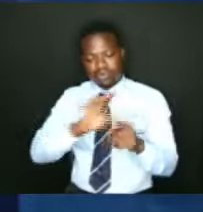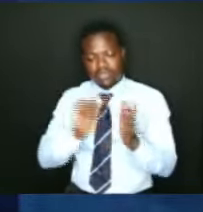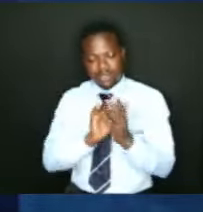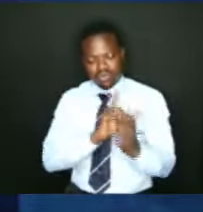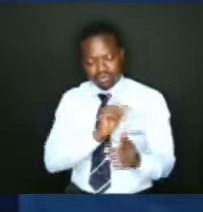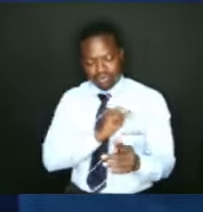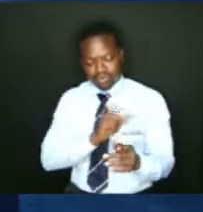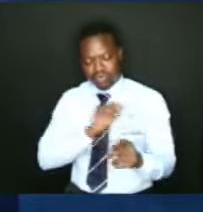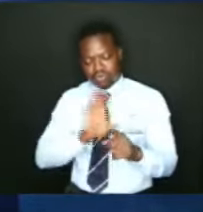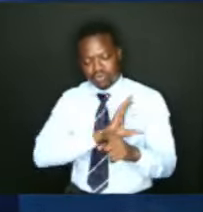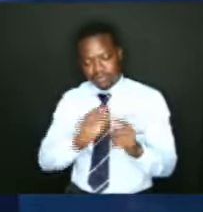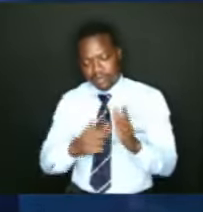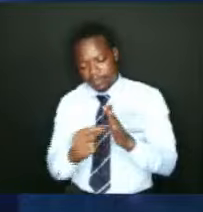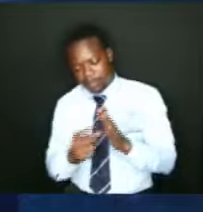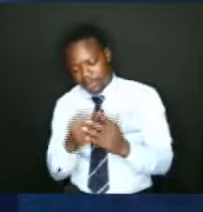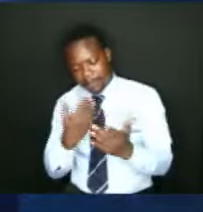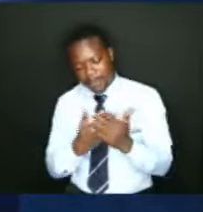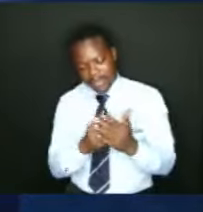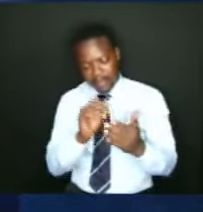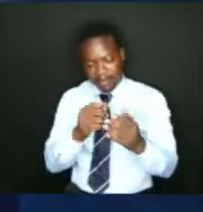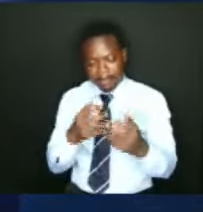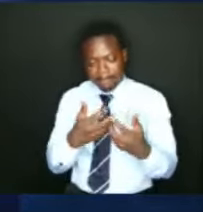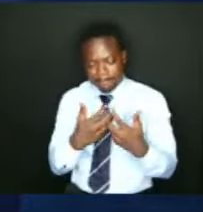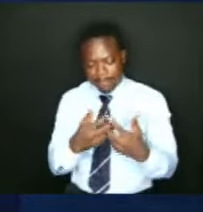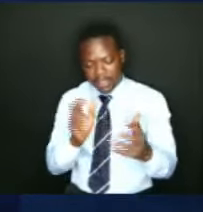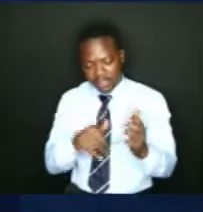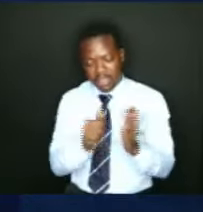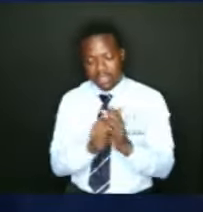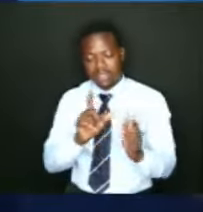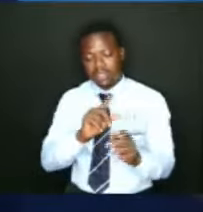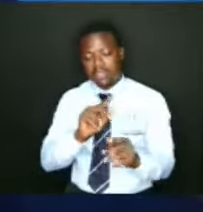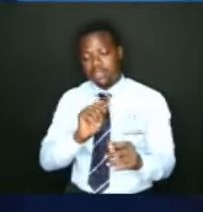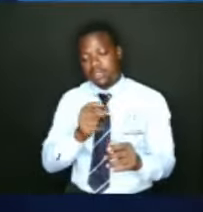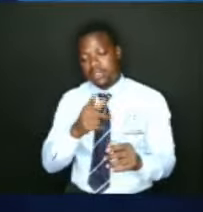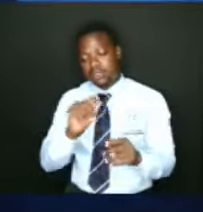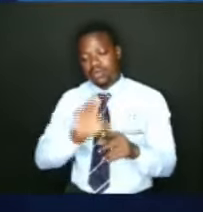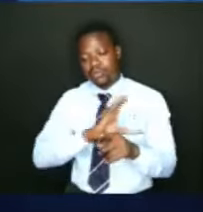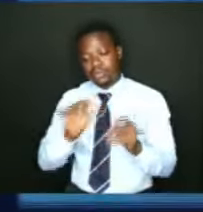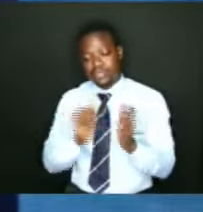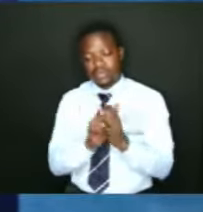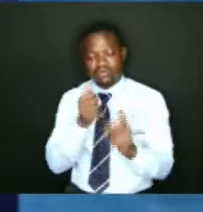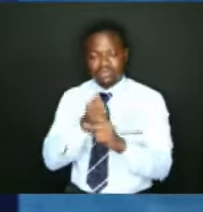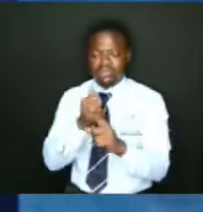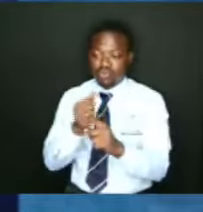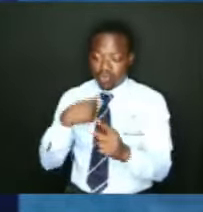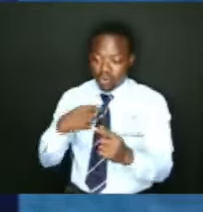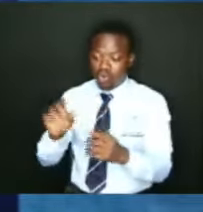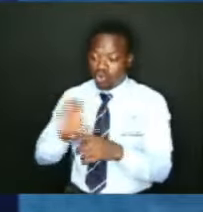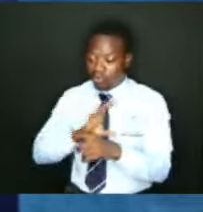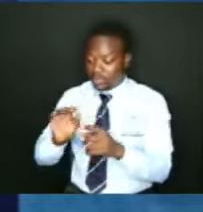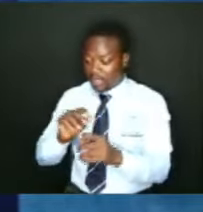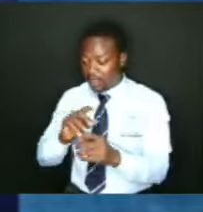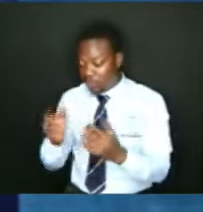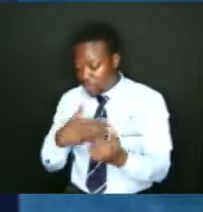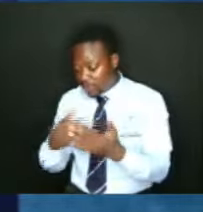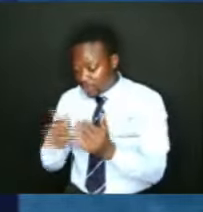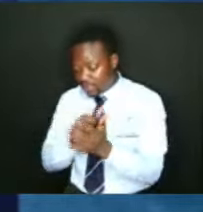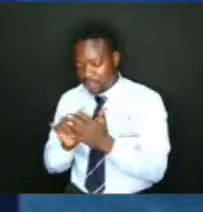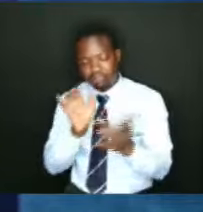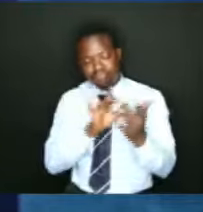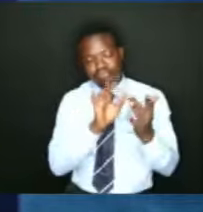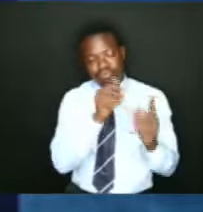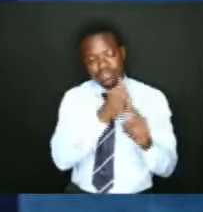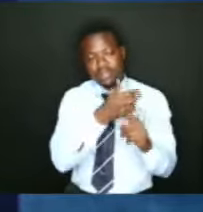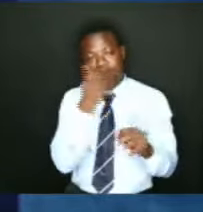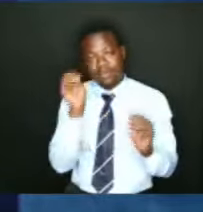accessories, photocopiers and money counting machines. Next Computers is next to none when it comes to computer products and its